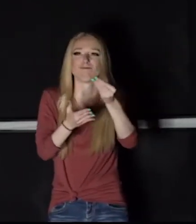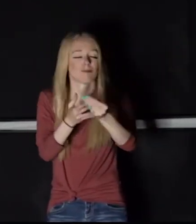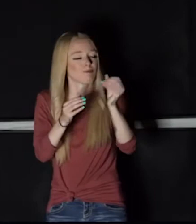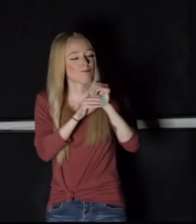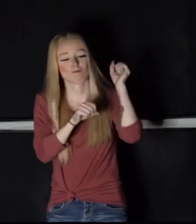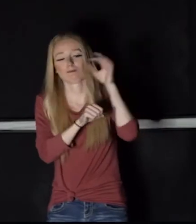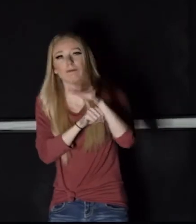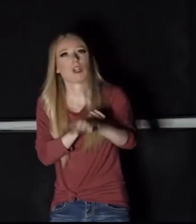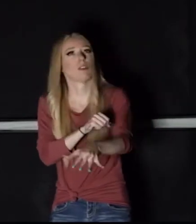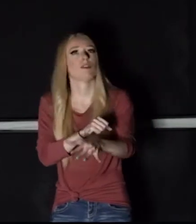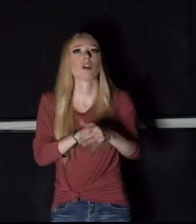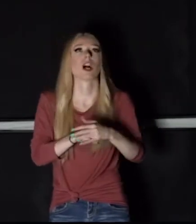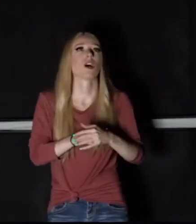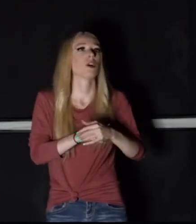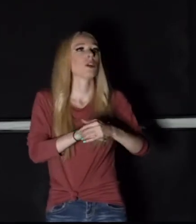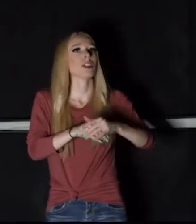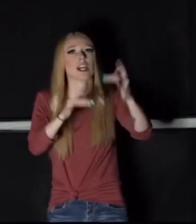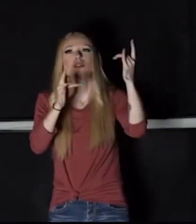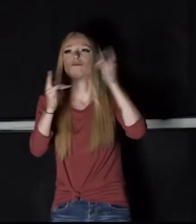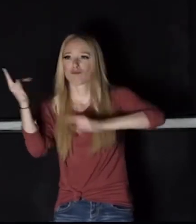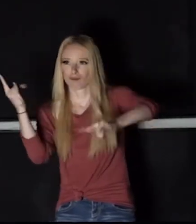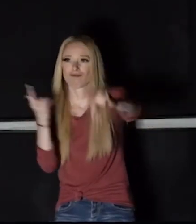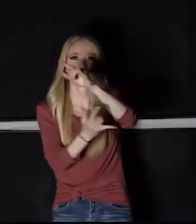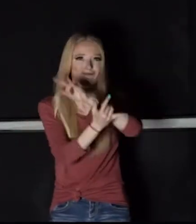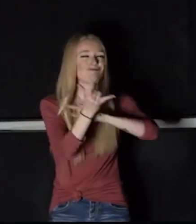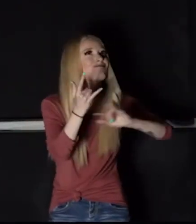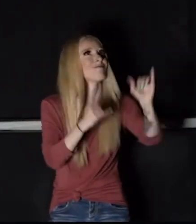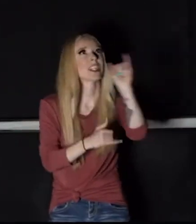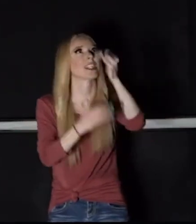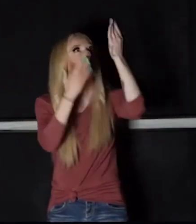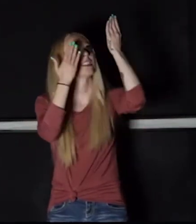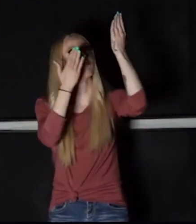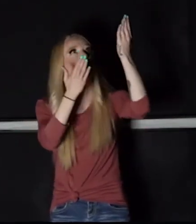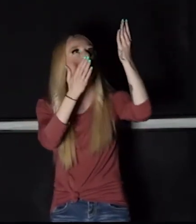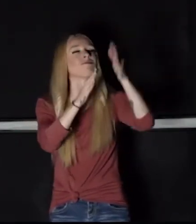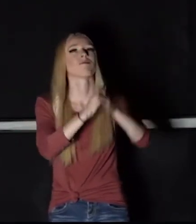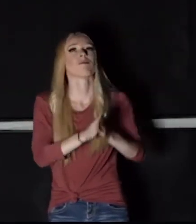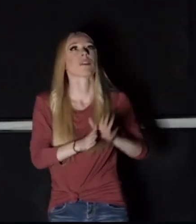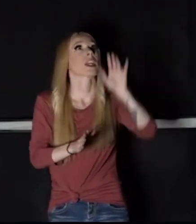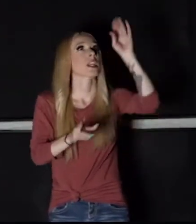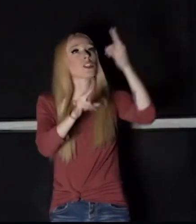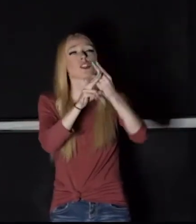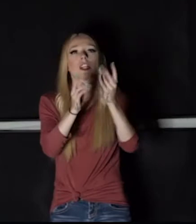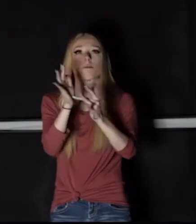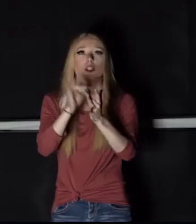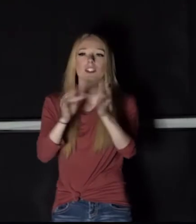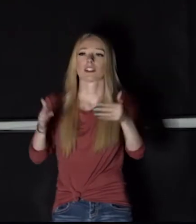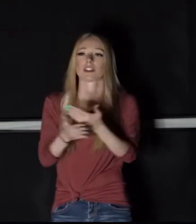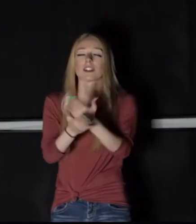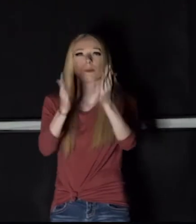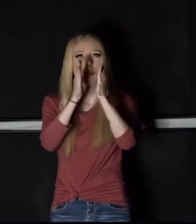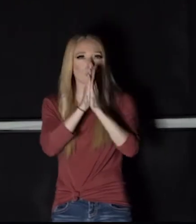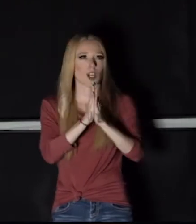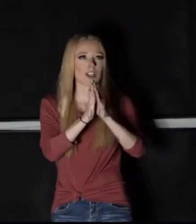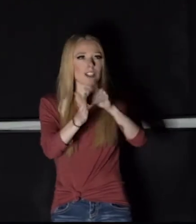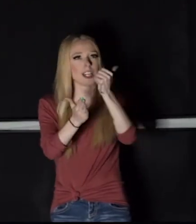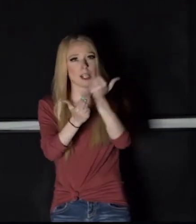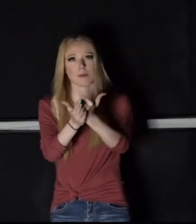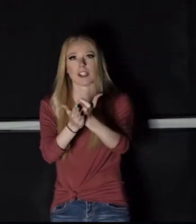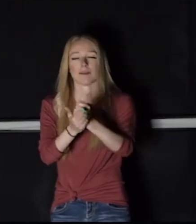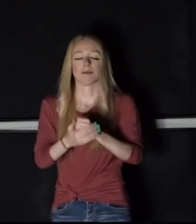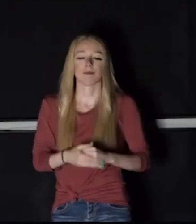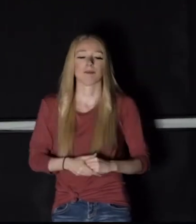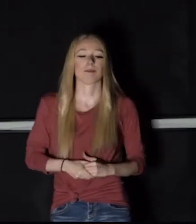overflow, so that they may love others like you do, Jesus. And it's in your name, Jesus, that we pray.